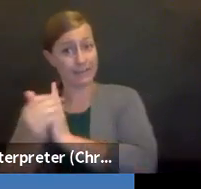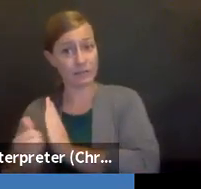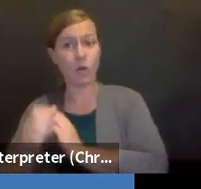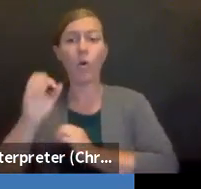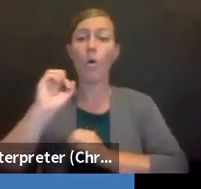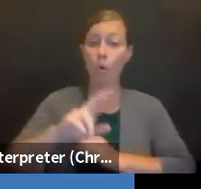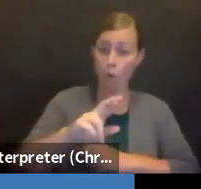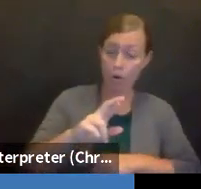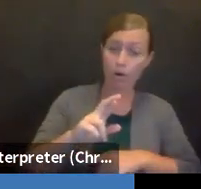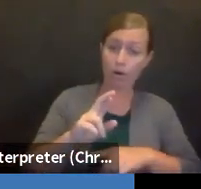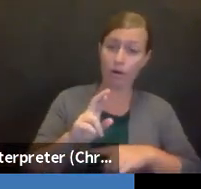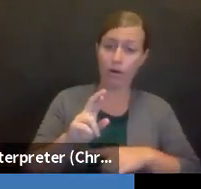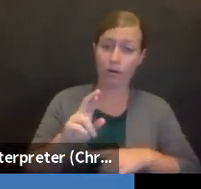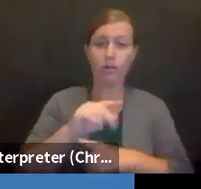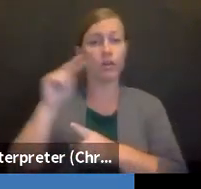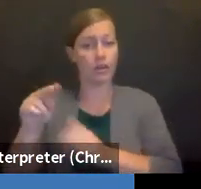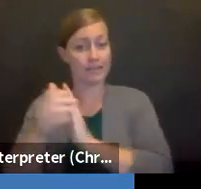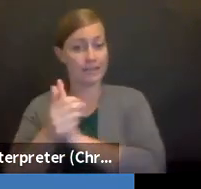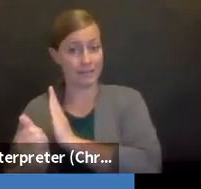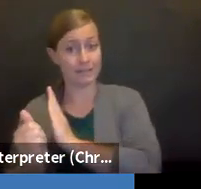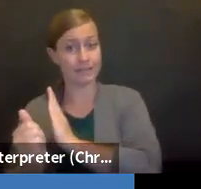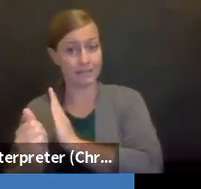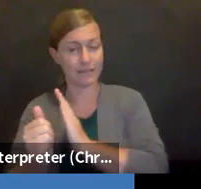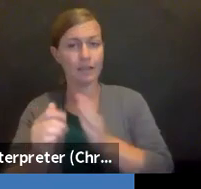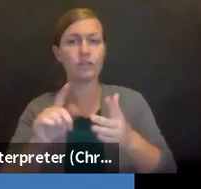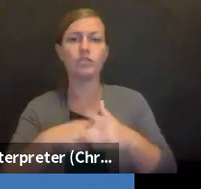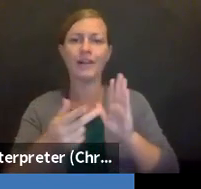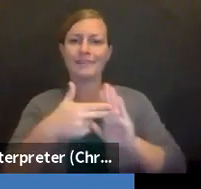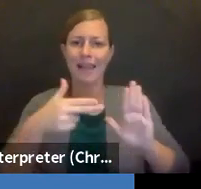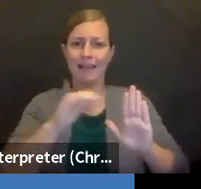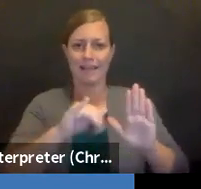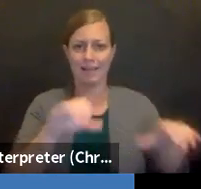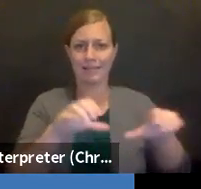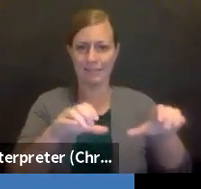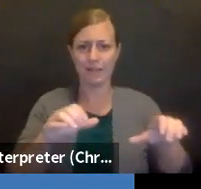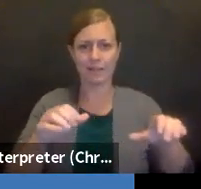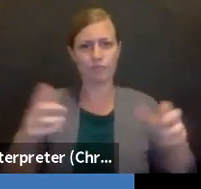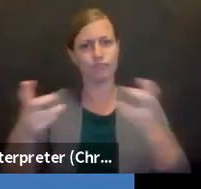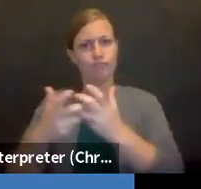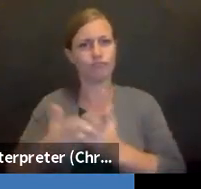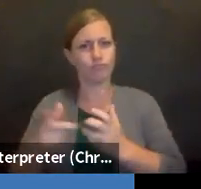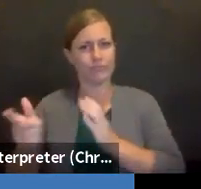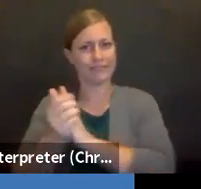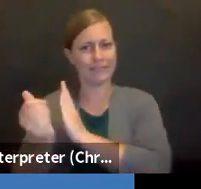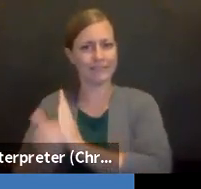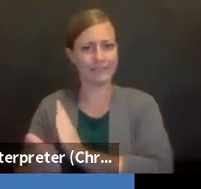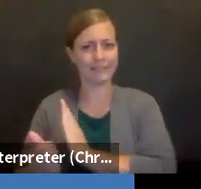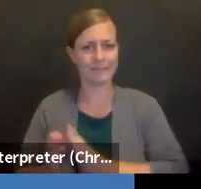okay, I can tag that activity with these skills.